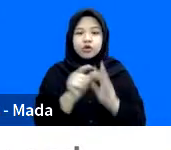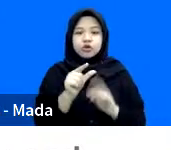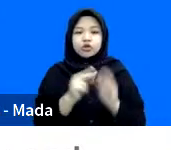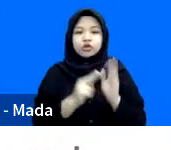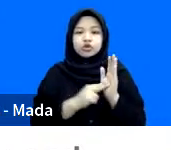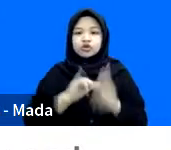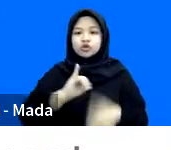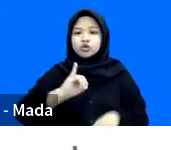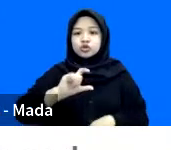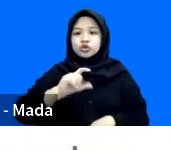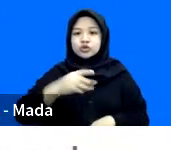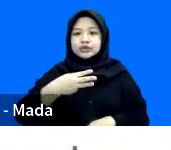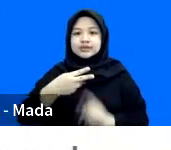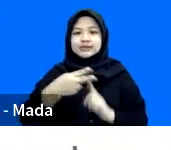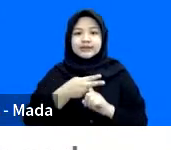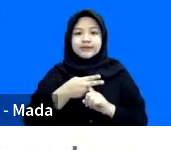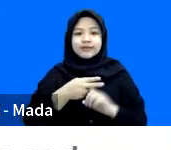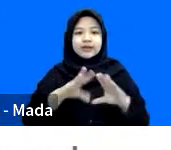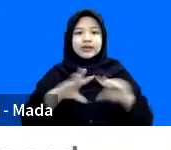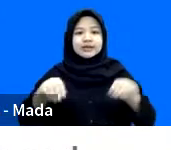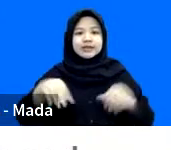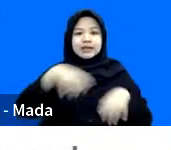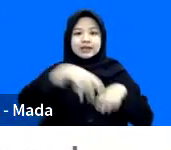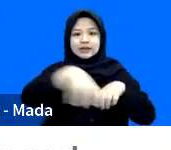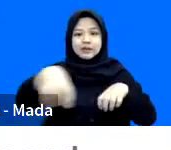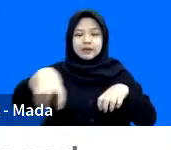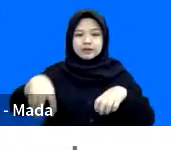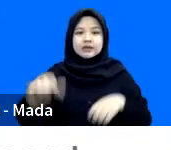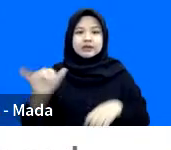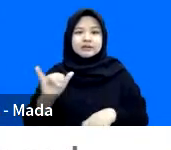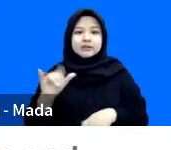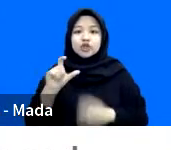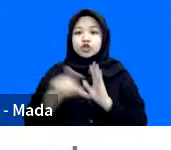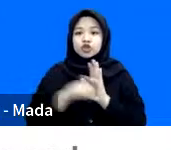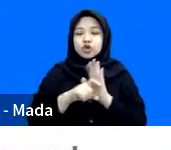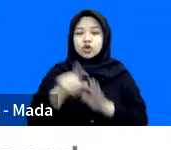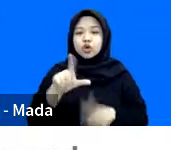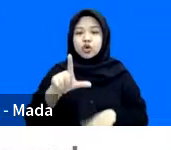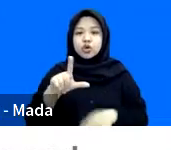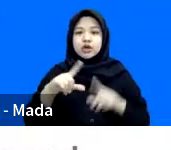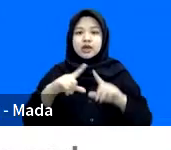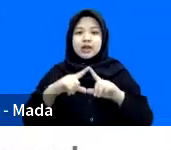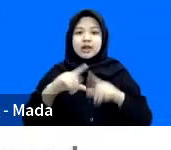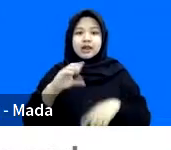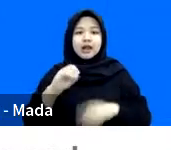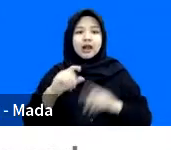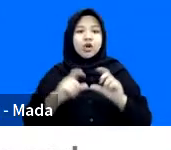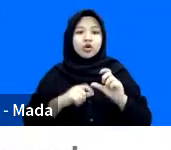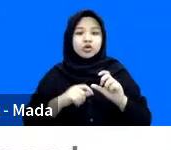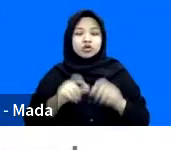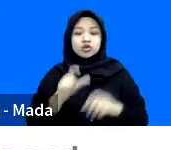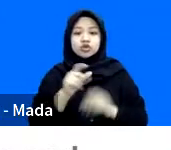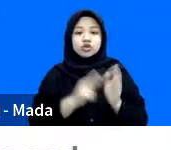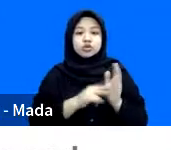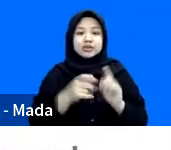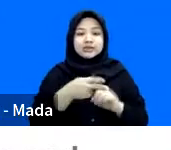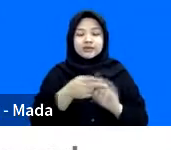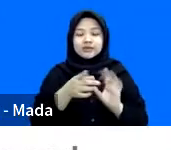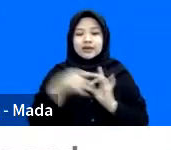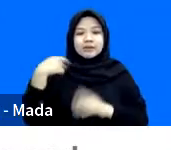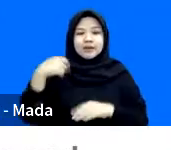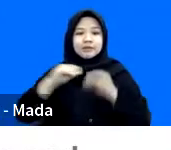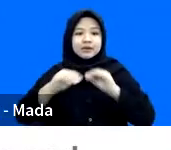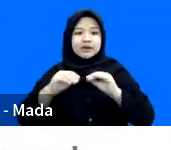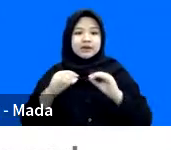region. So in Laos, UNICEF and the Ministry of Education, as part of a global partnership between